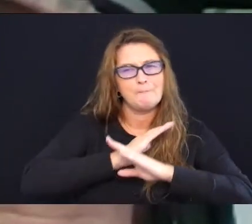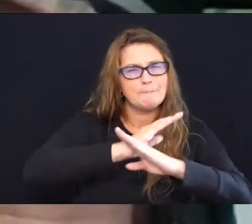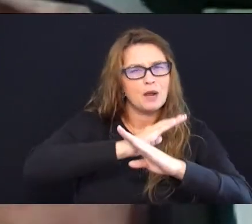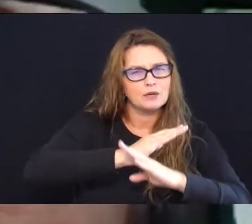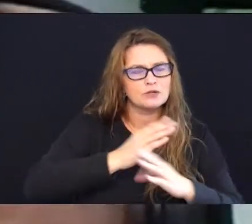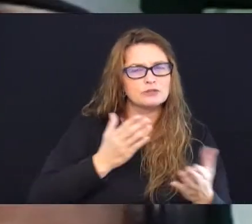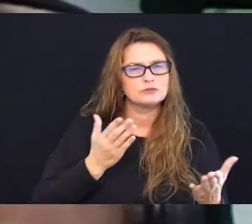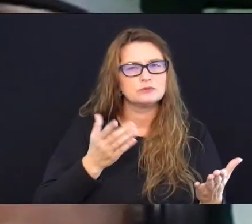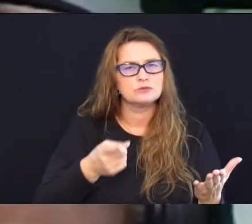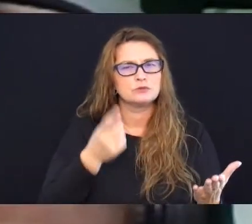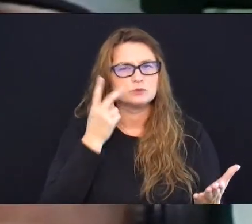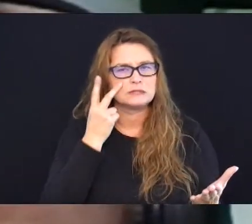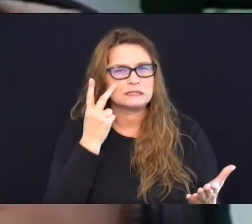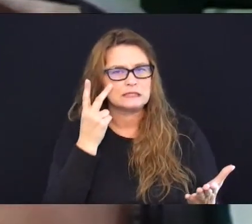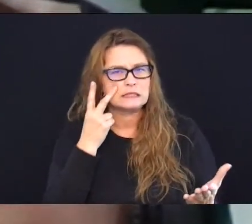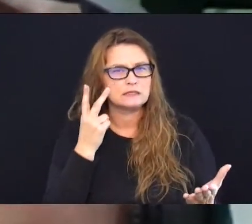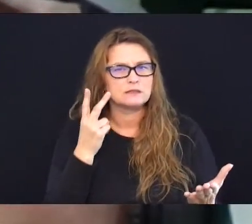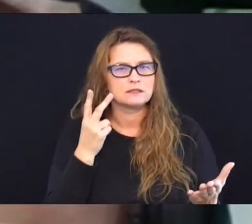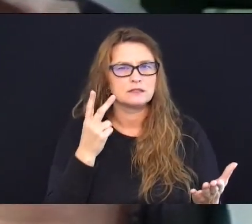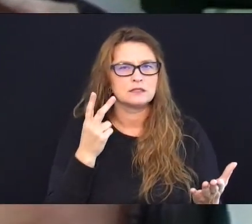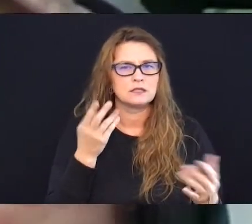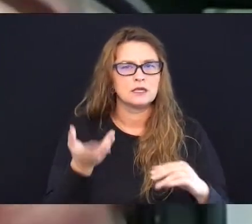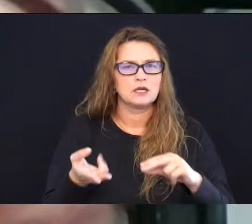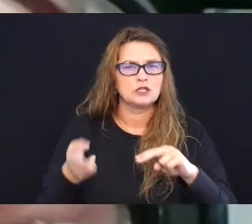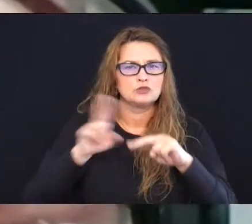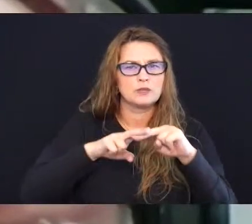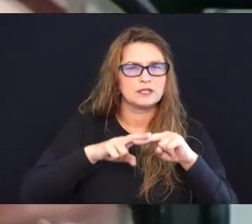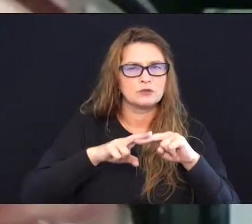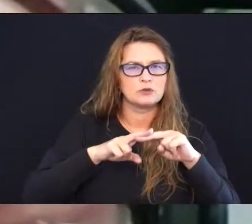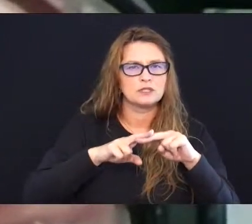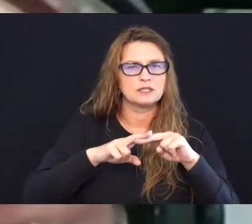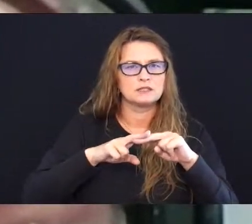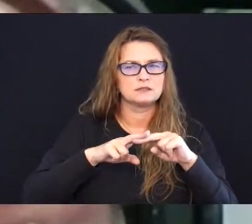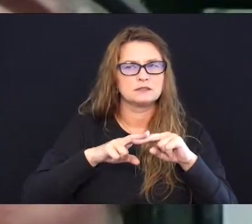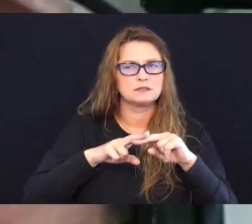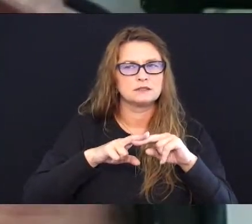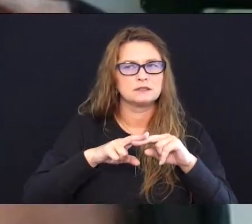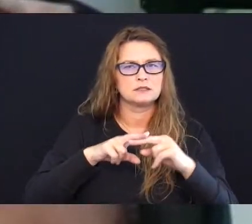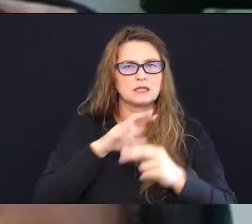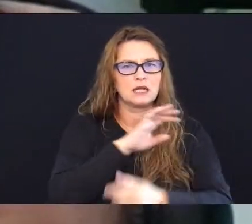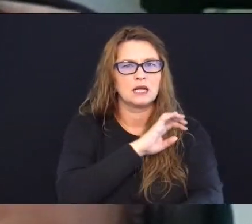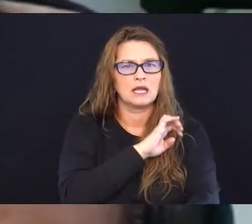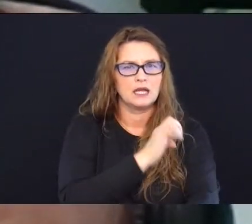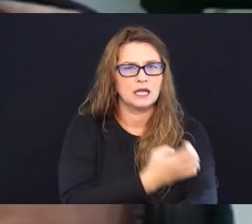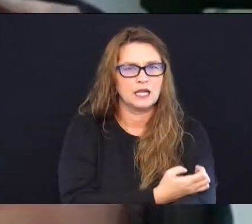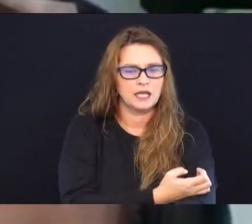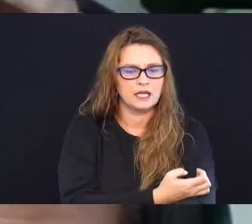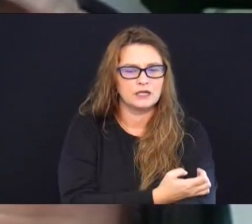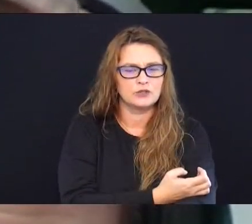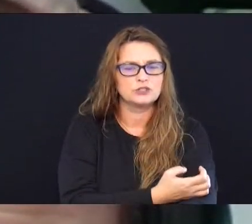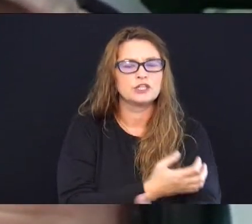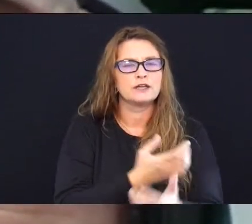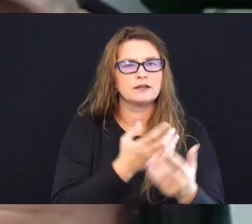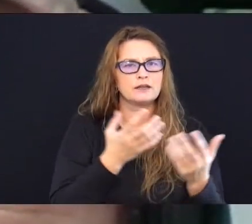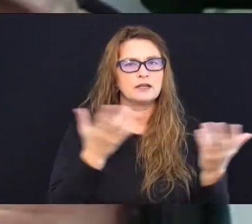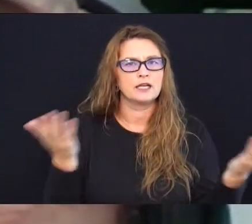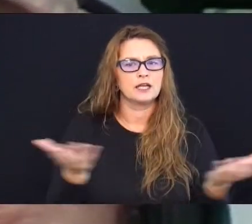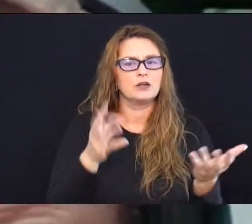overcome to increase energy exports from West Virginia